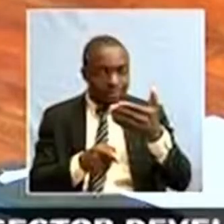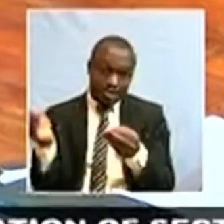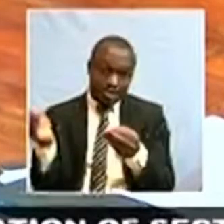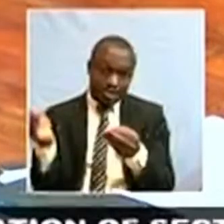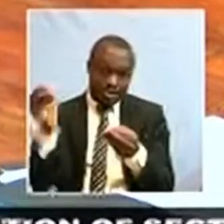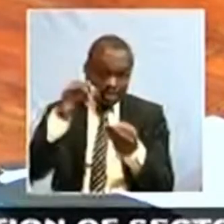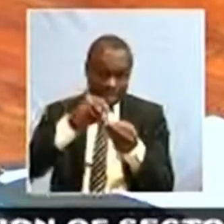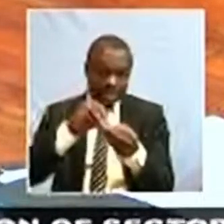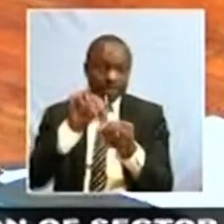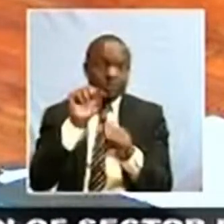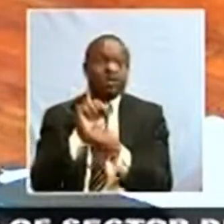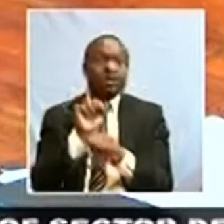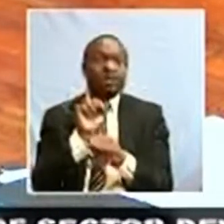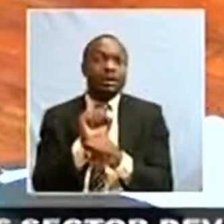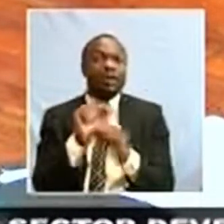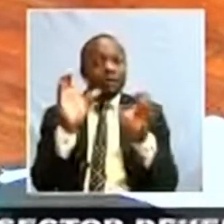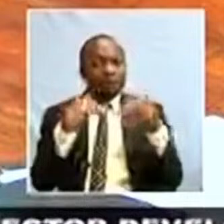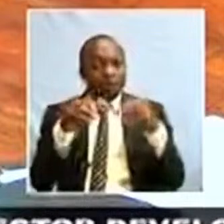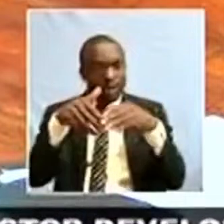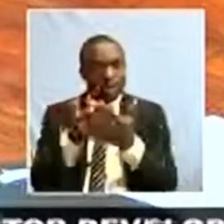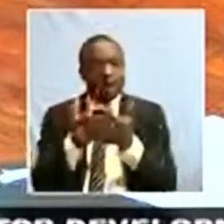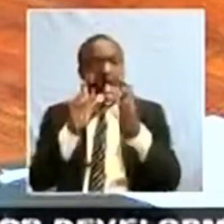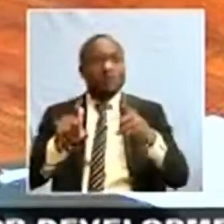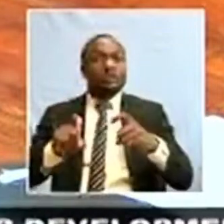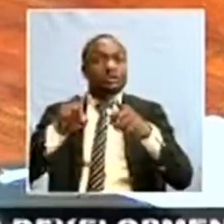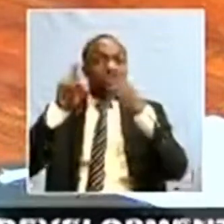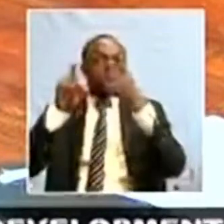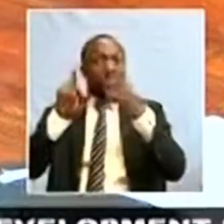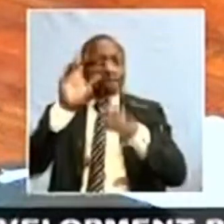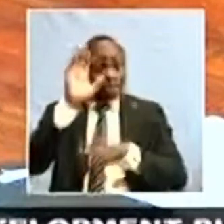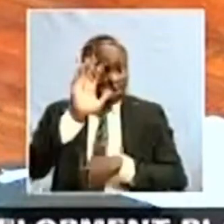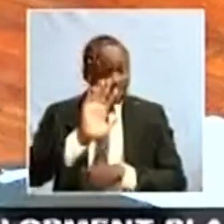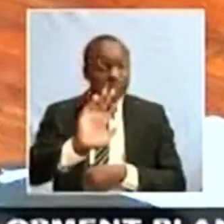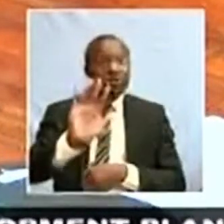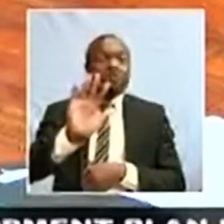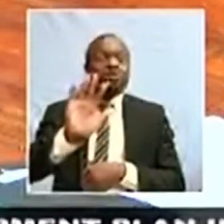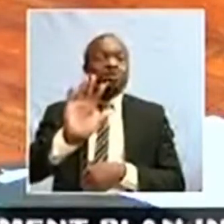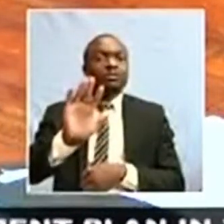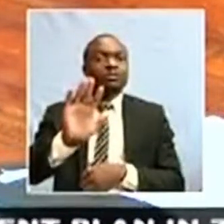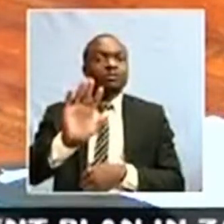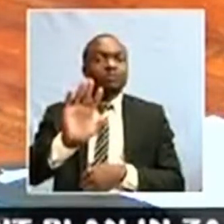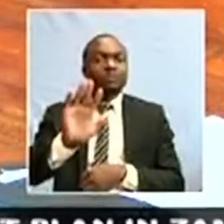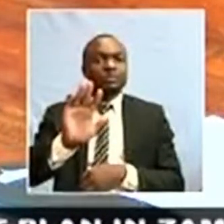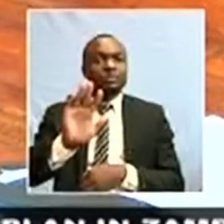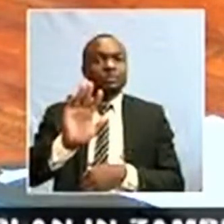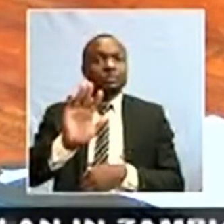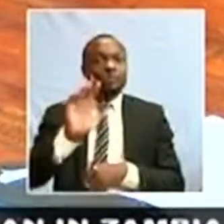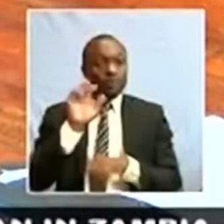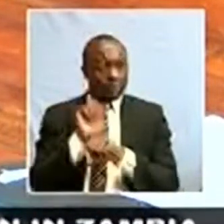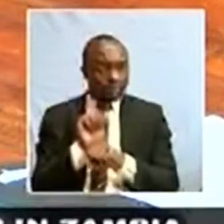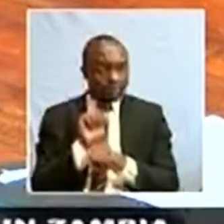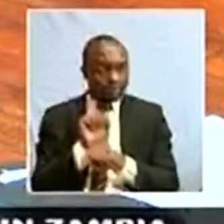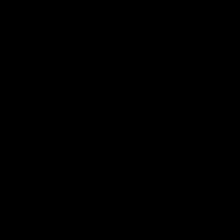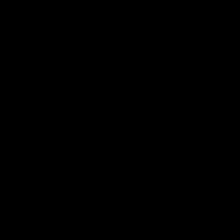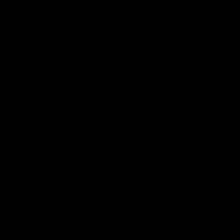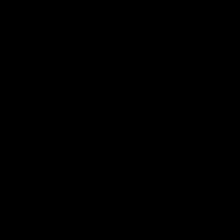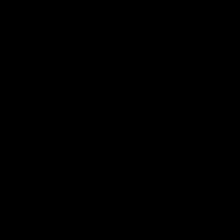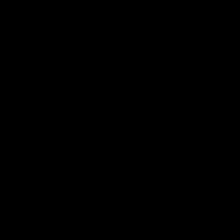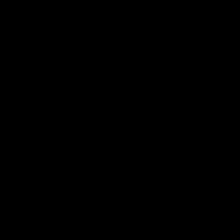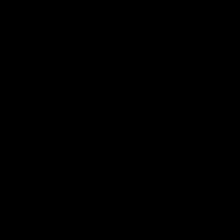functions as a council? How has it affected your overheads in terms of